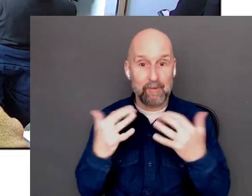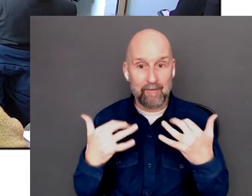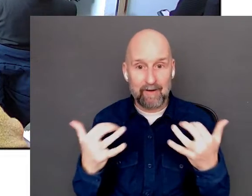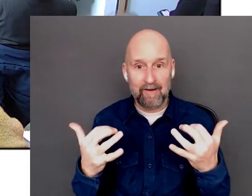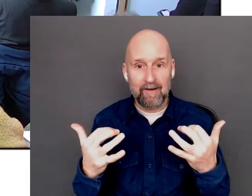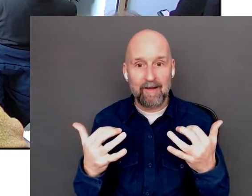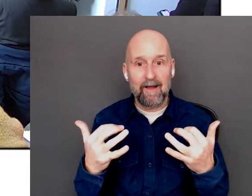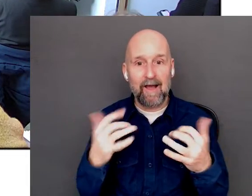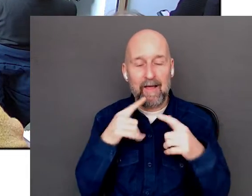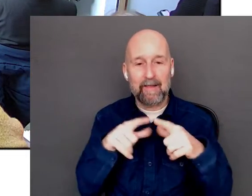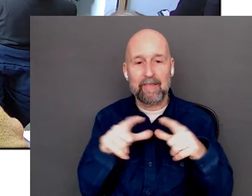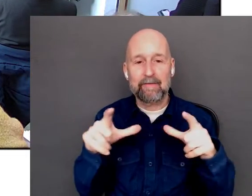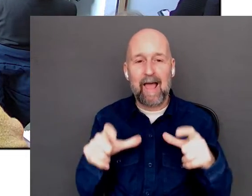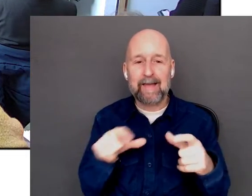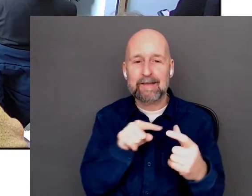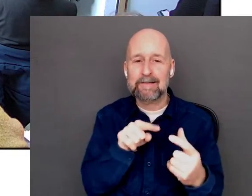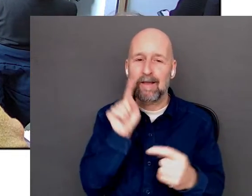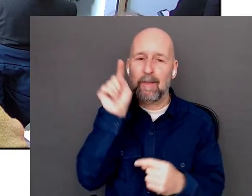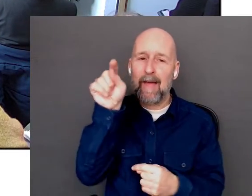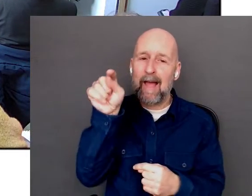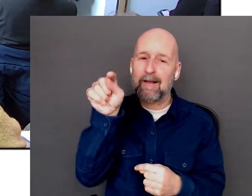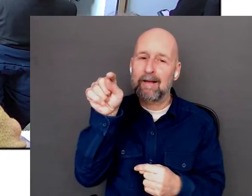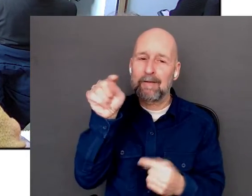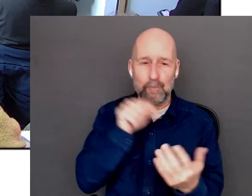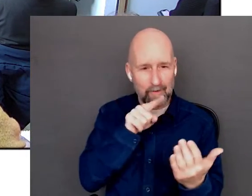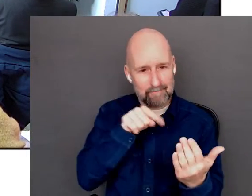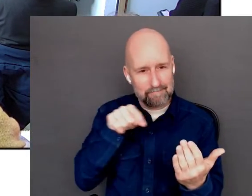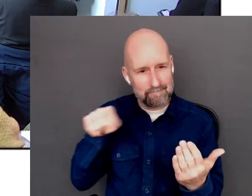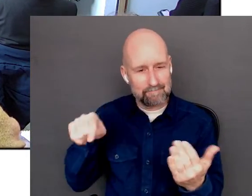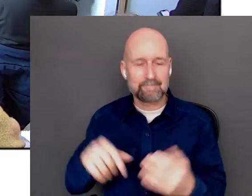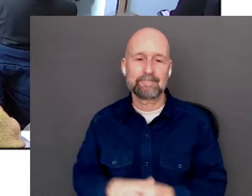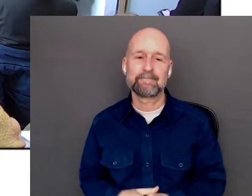in the back. Yes. So, For the festival.